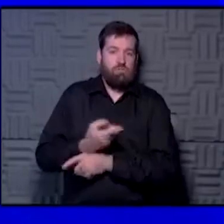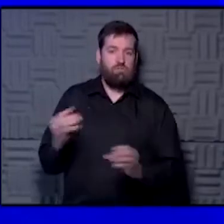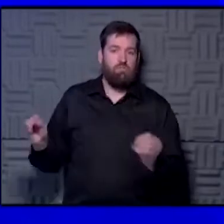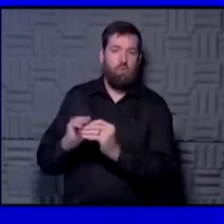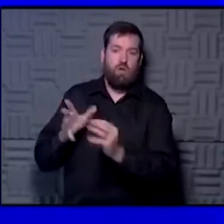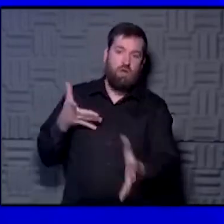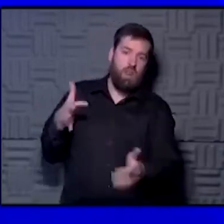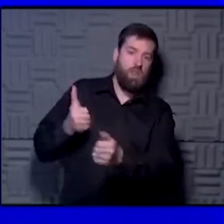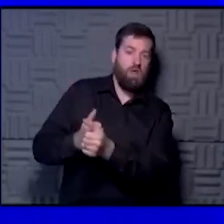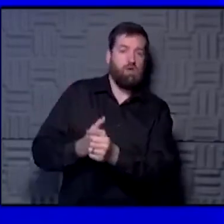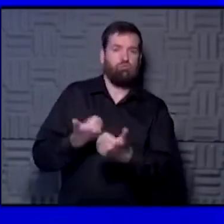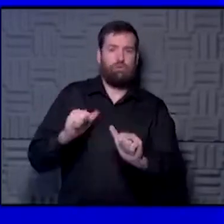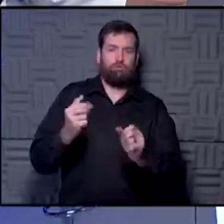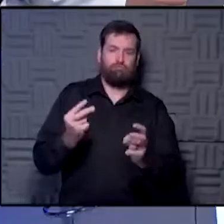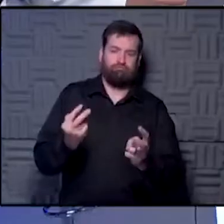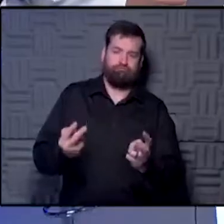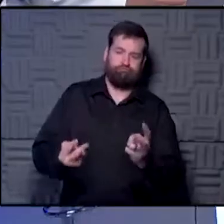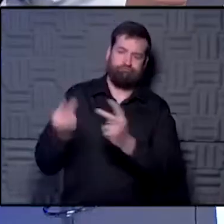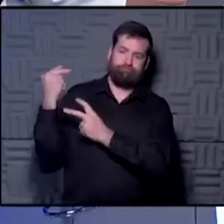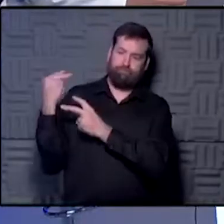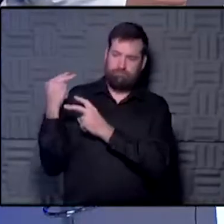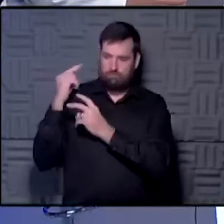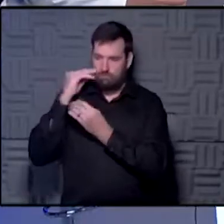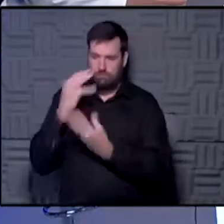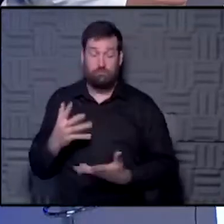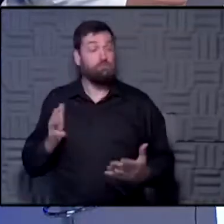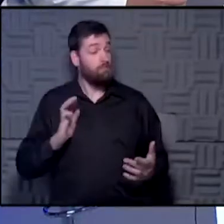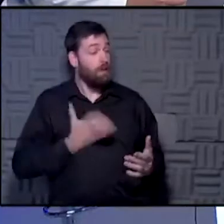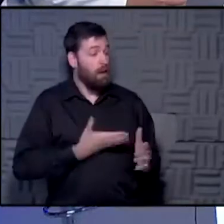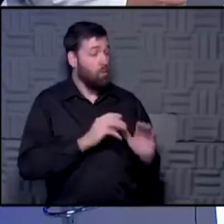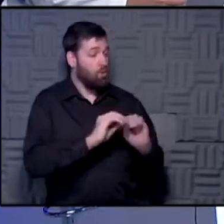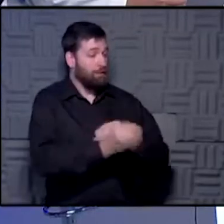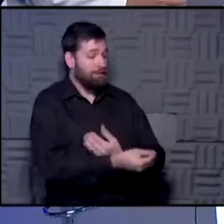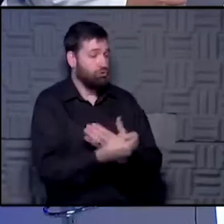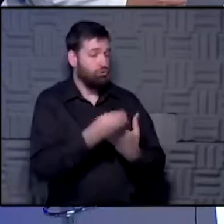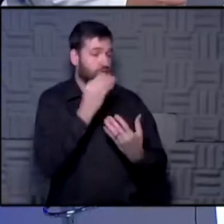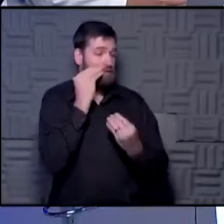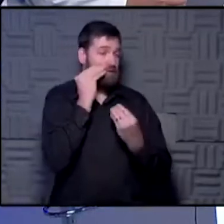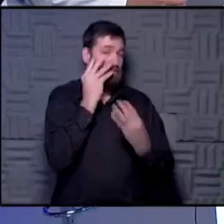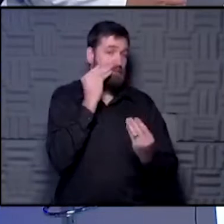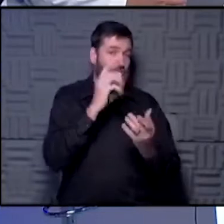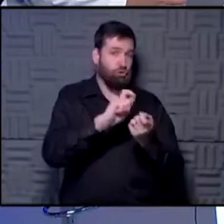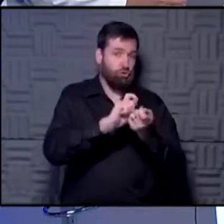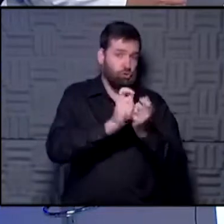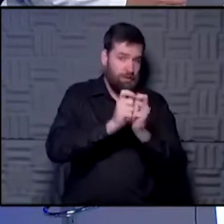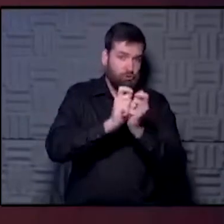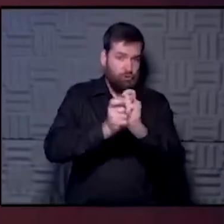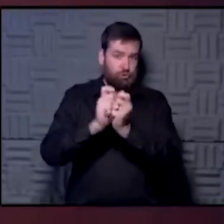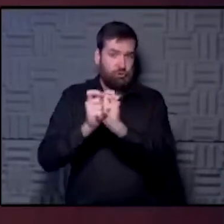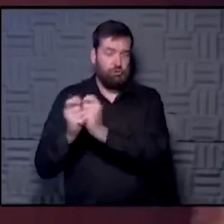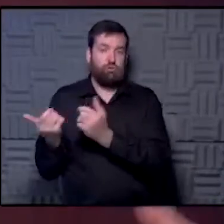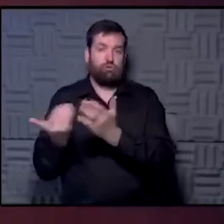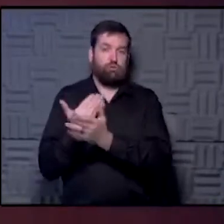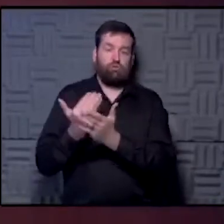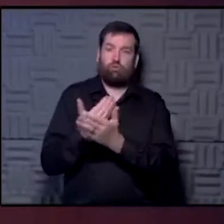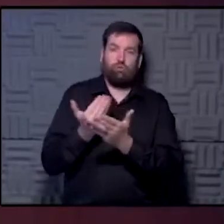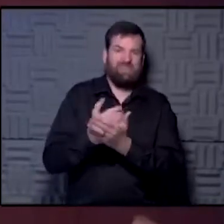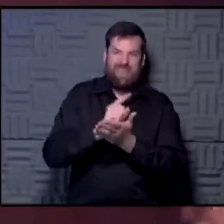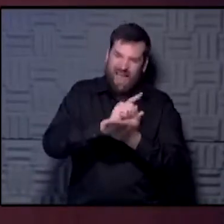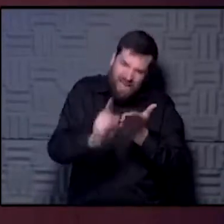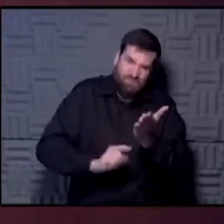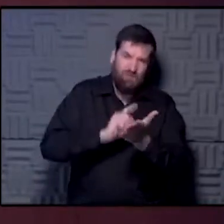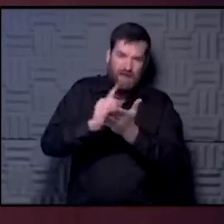back retrospectively and do that. Yeah, even within our organization, our data changes hour by hour because new test results are coming in, patients are